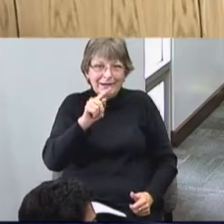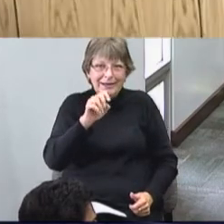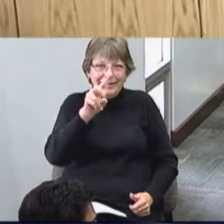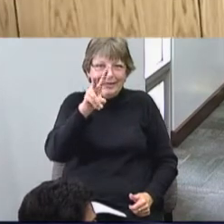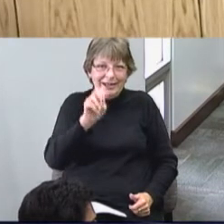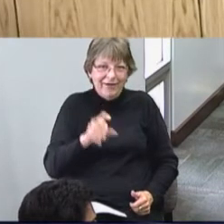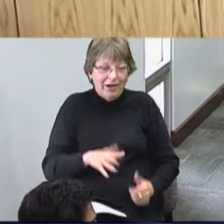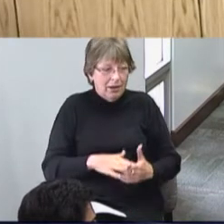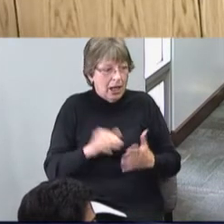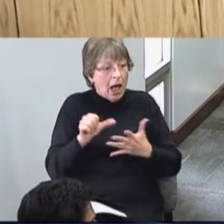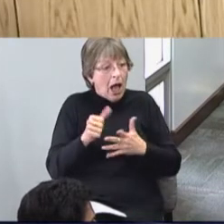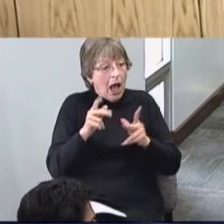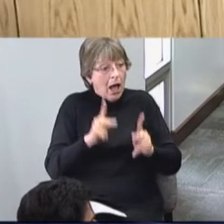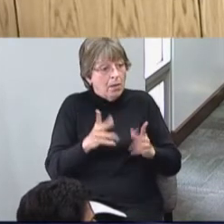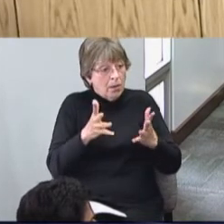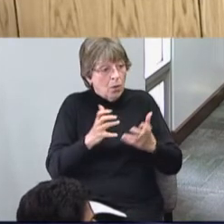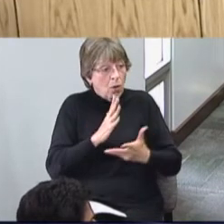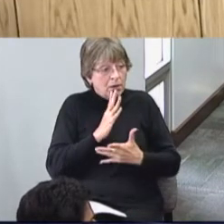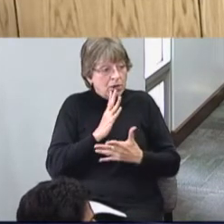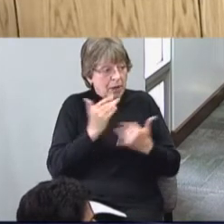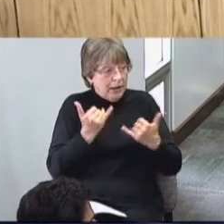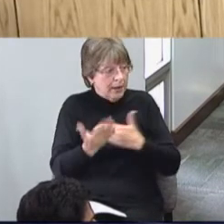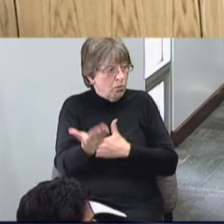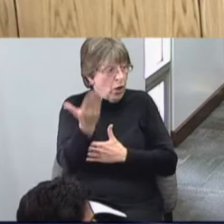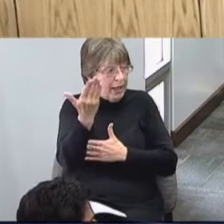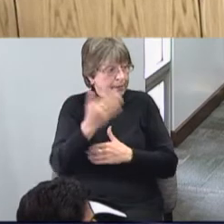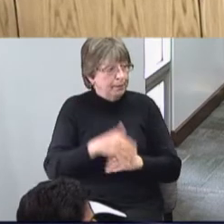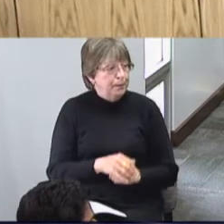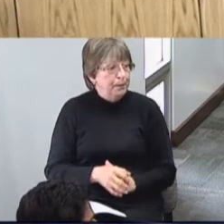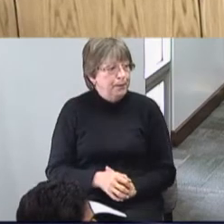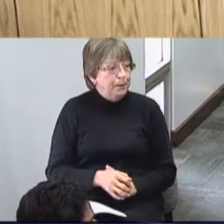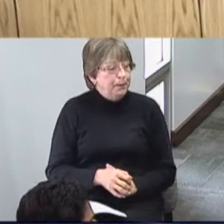Is there anyone else who would like to address the council today?